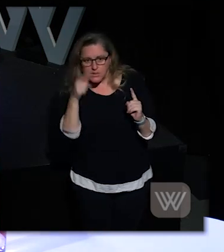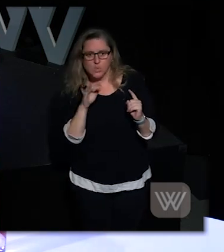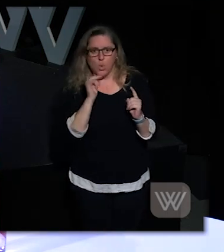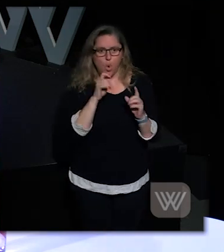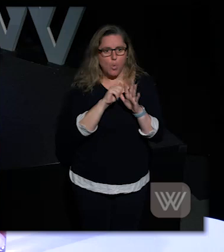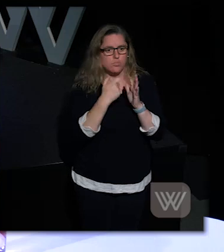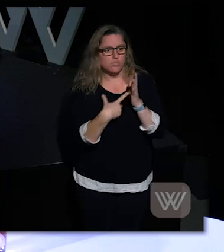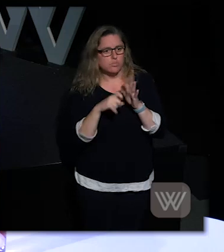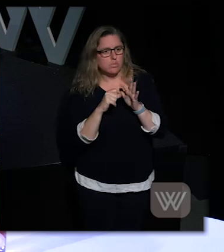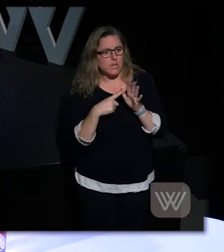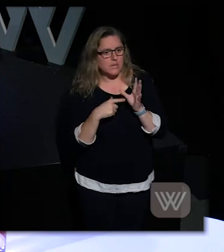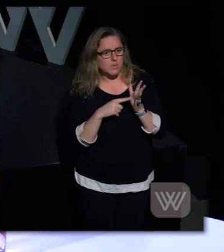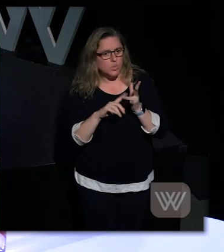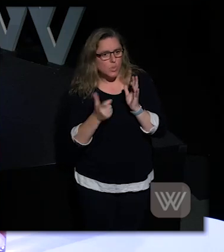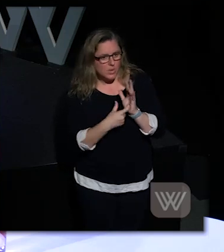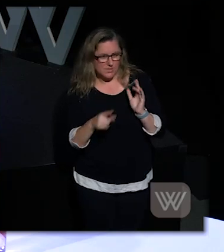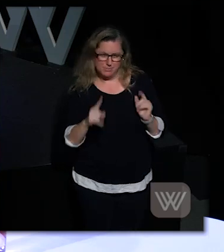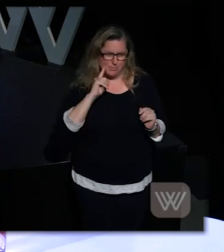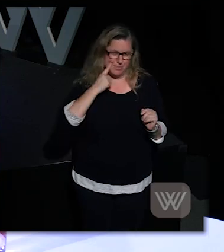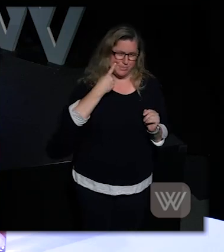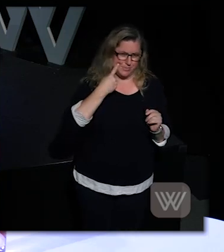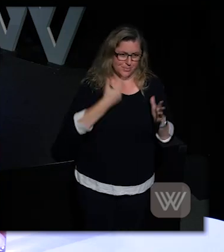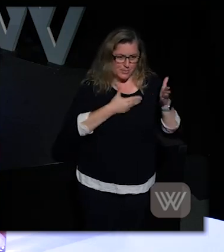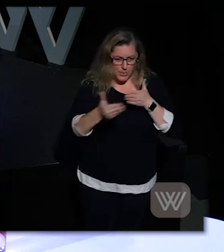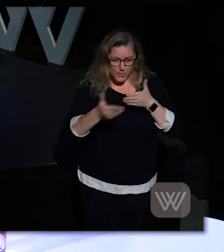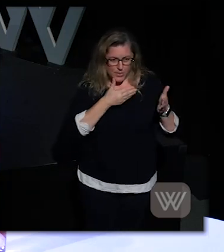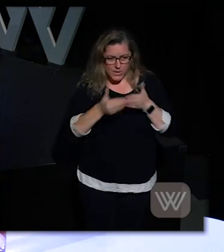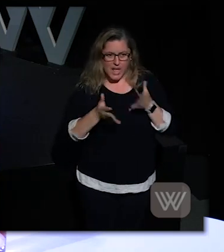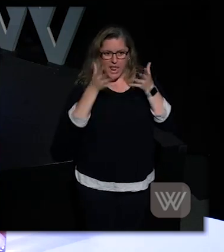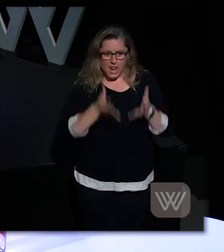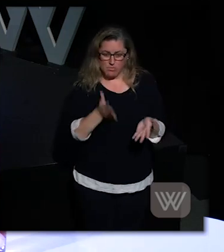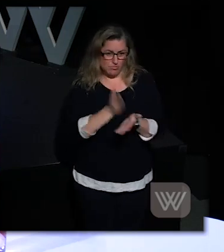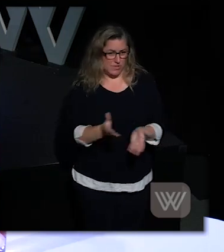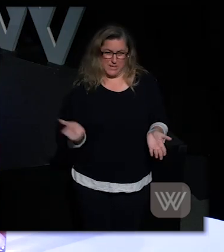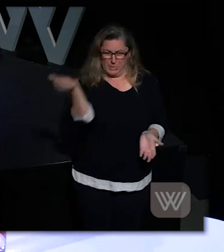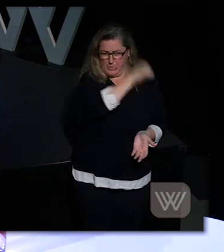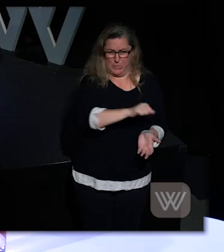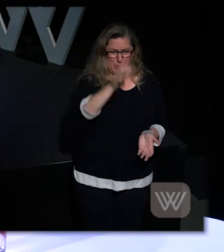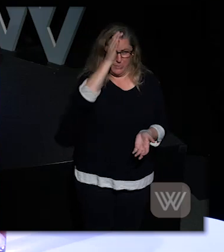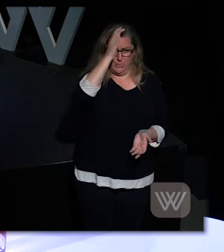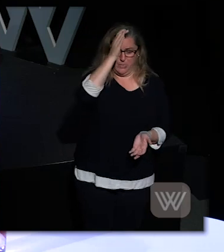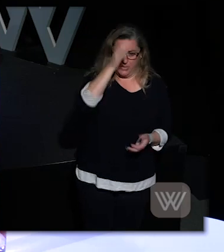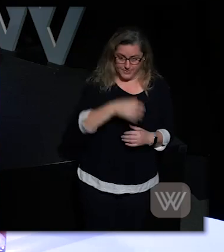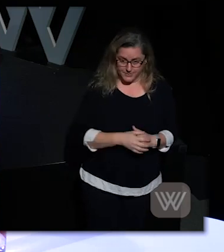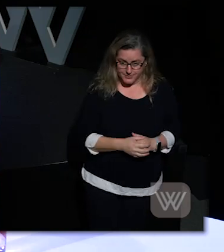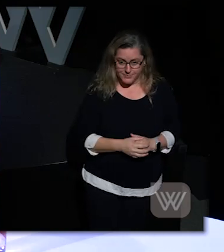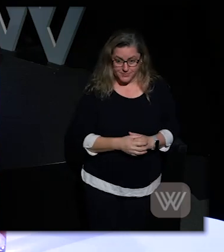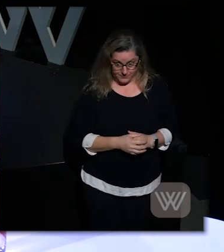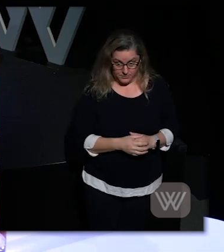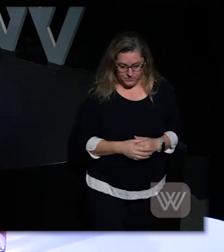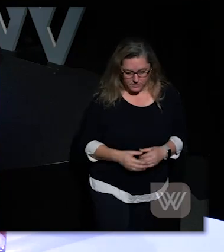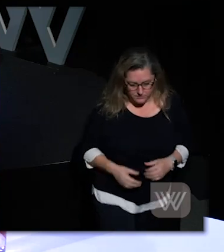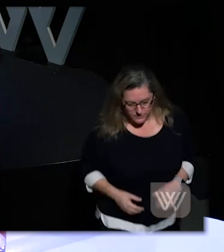But it's very deliberate and it's very organised. And also a lot of them are really bright, like super bright guys. So like Meep